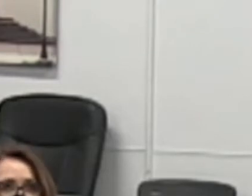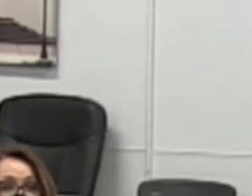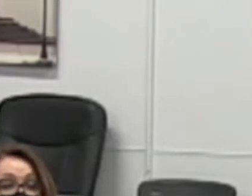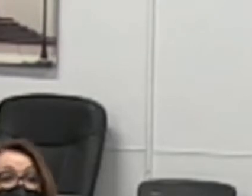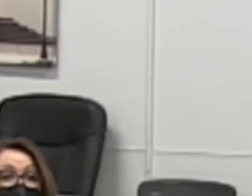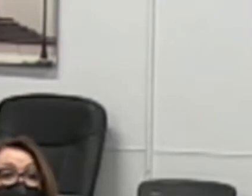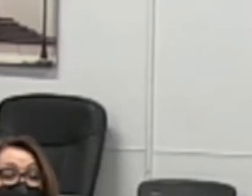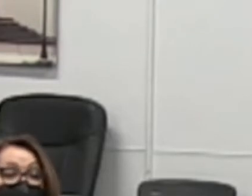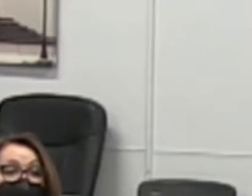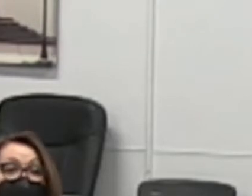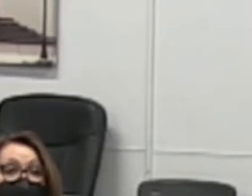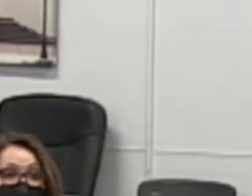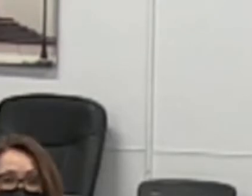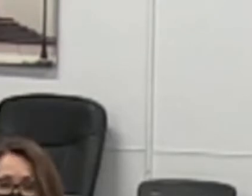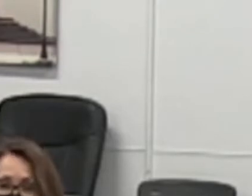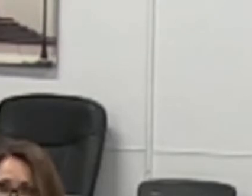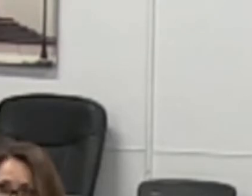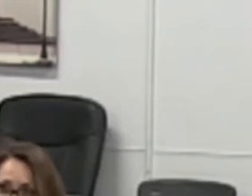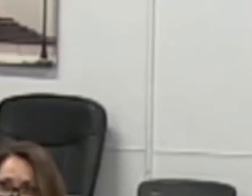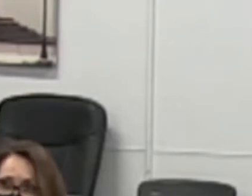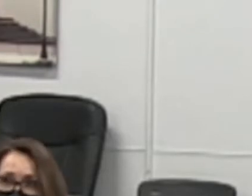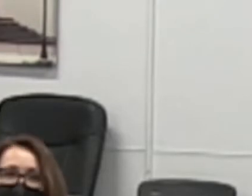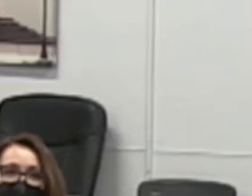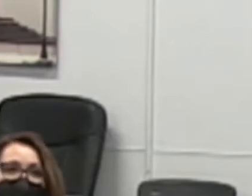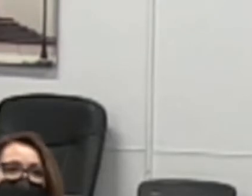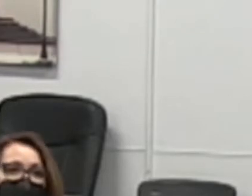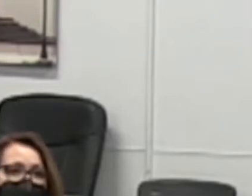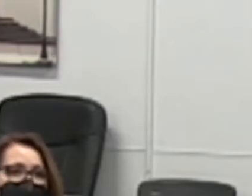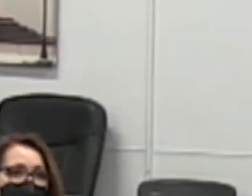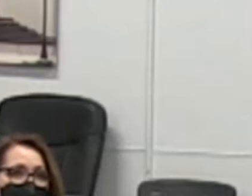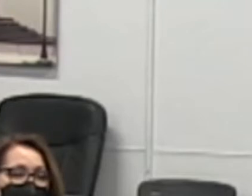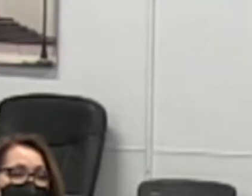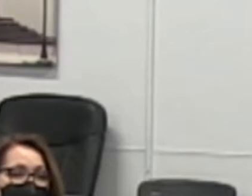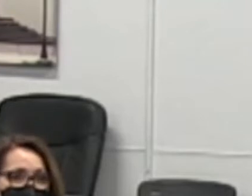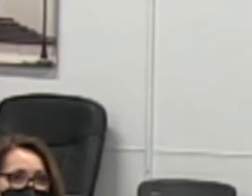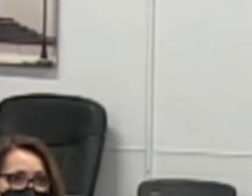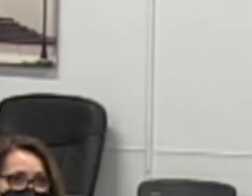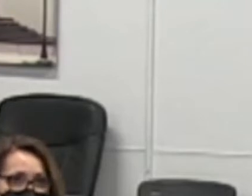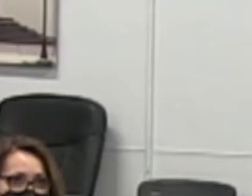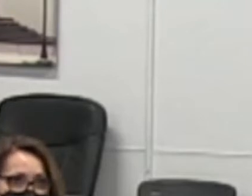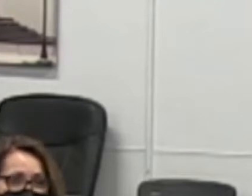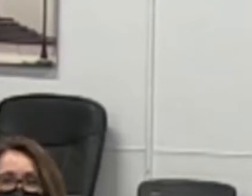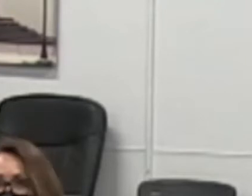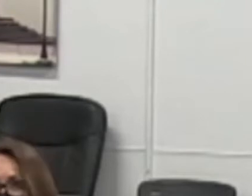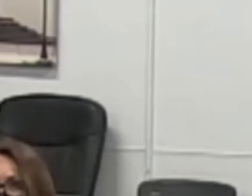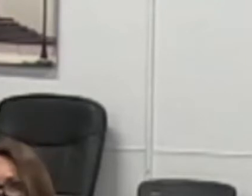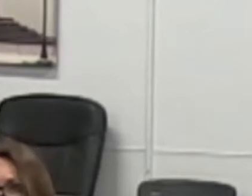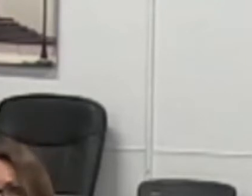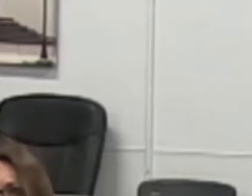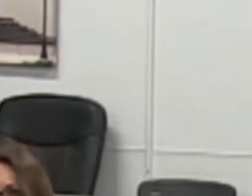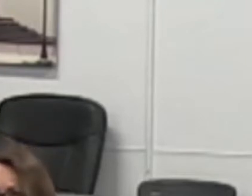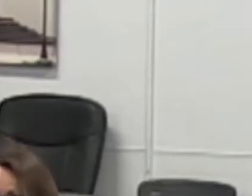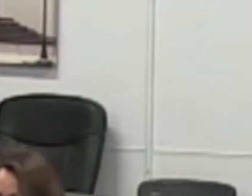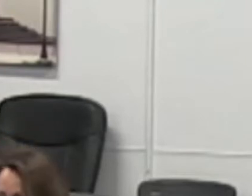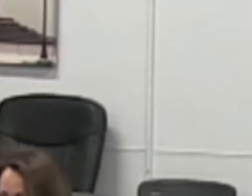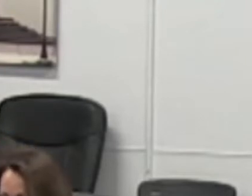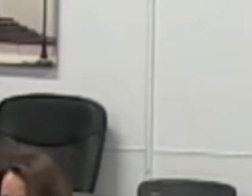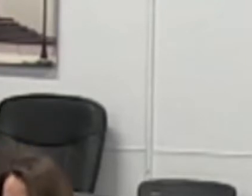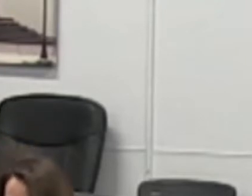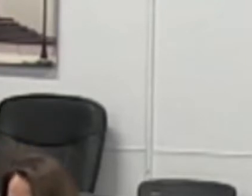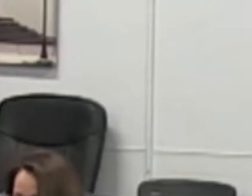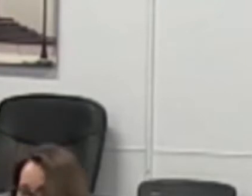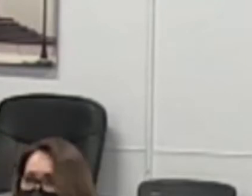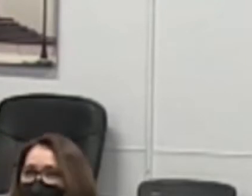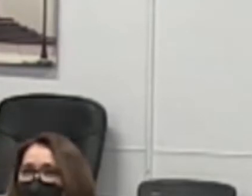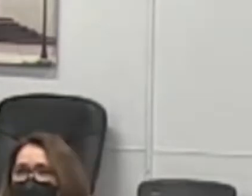But as you can see from my example, also changes lives for generations to come. So thank you so much. Our pleasure. Thank